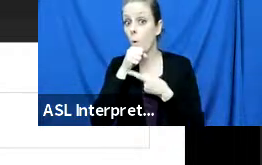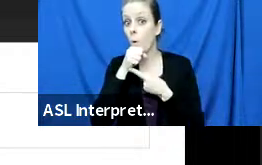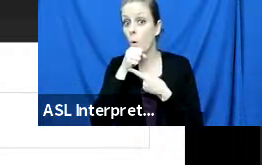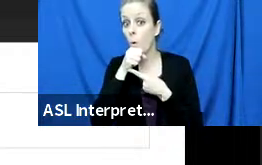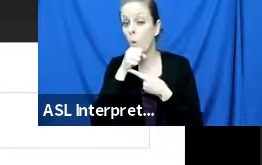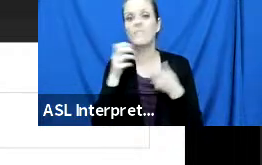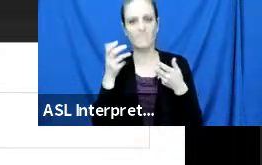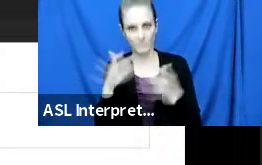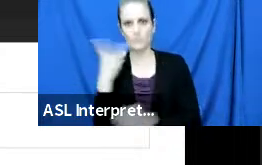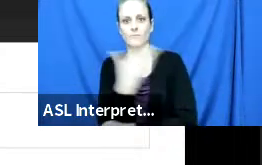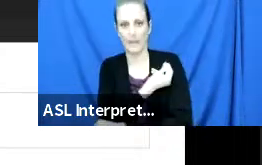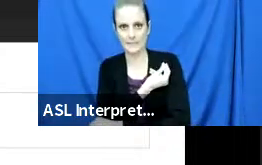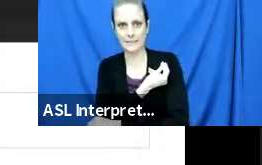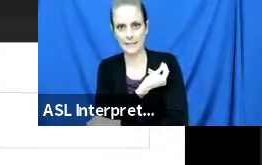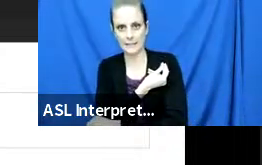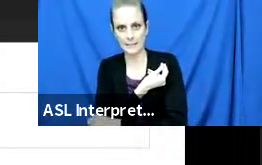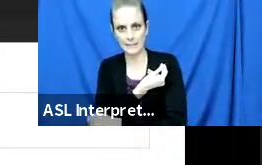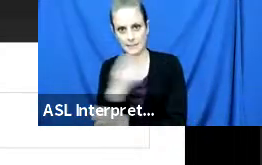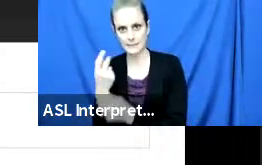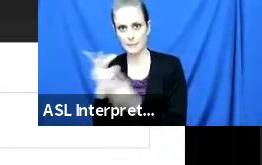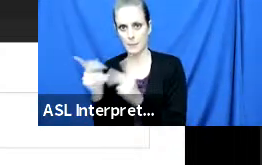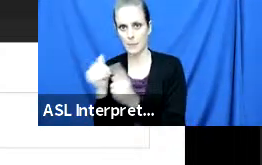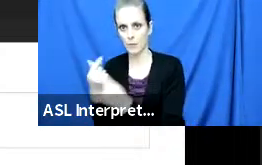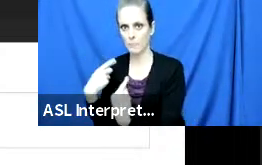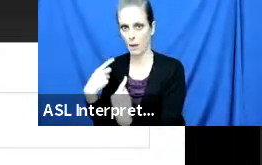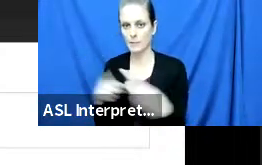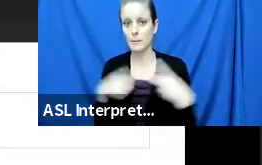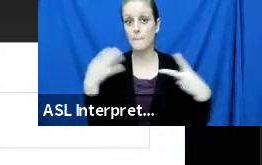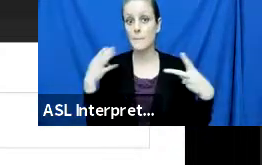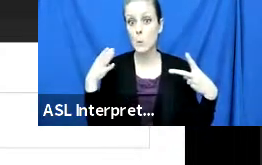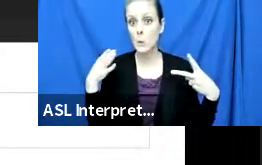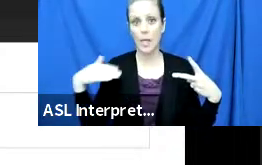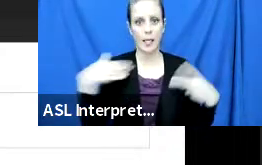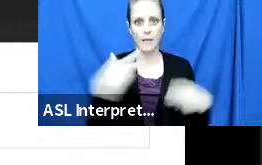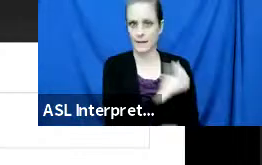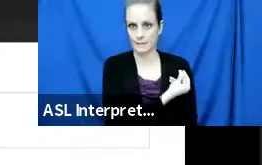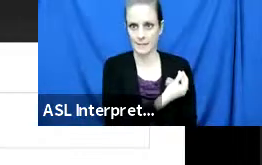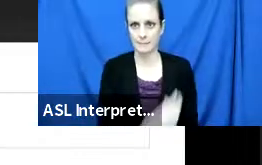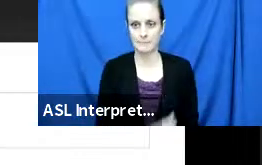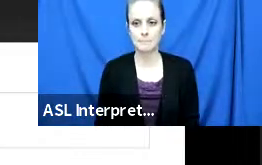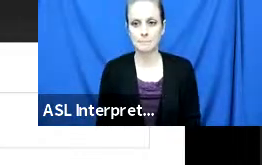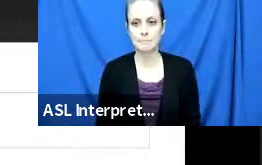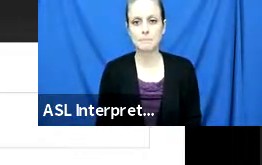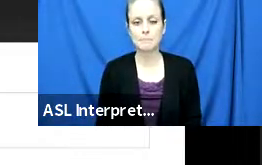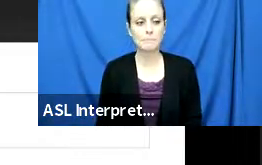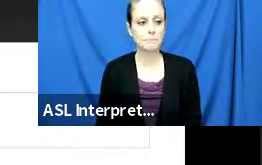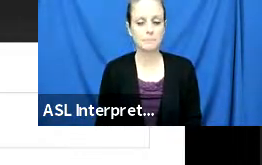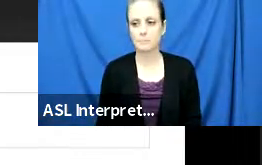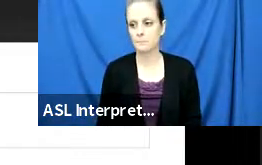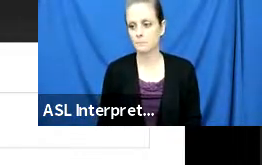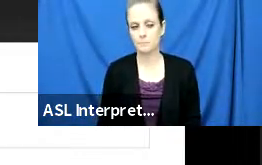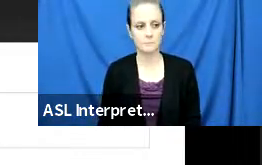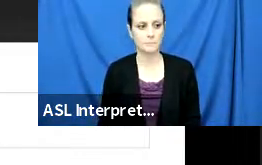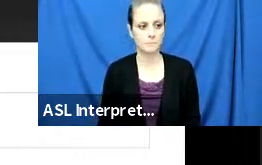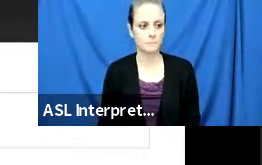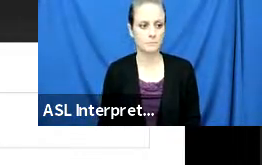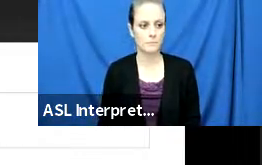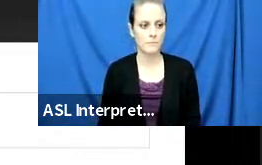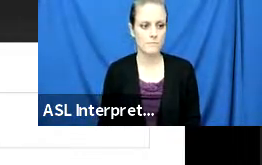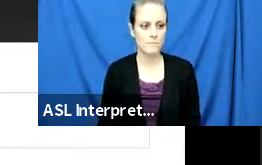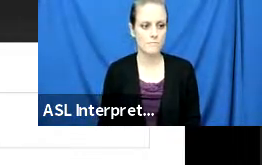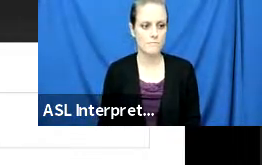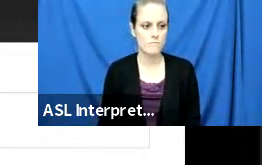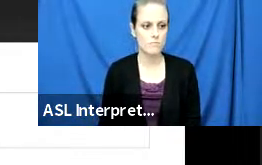vaccinated respondents, and in blue, unvaccinated. And as you can see, there's